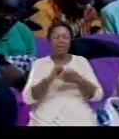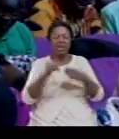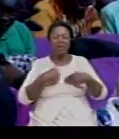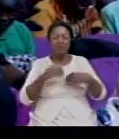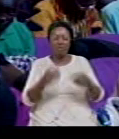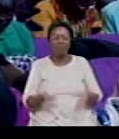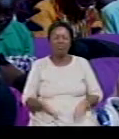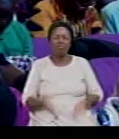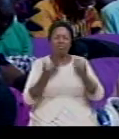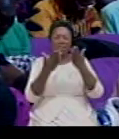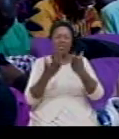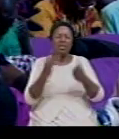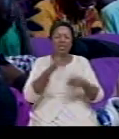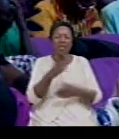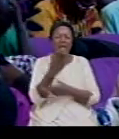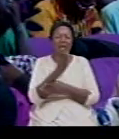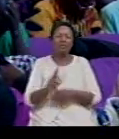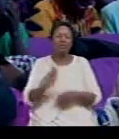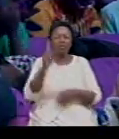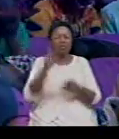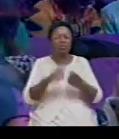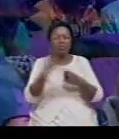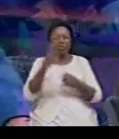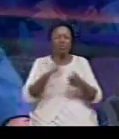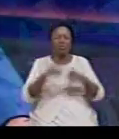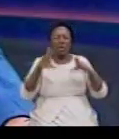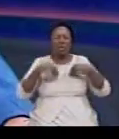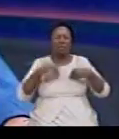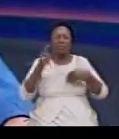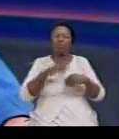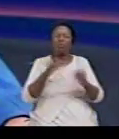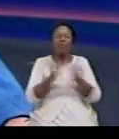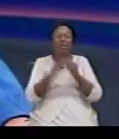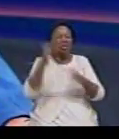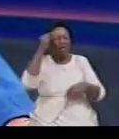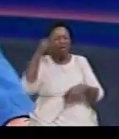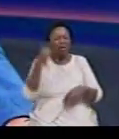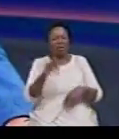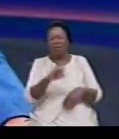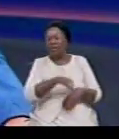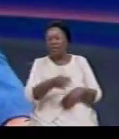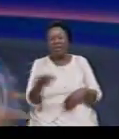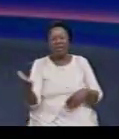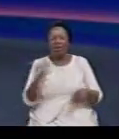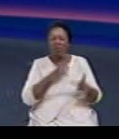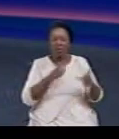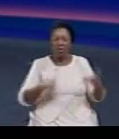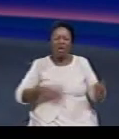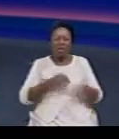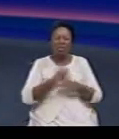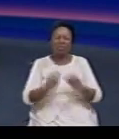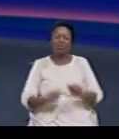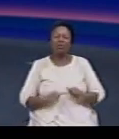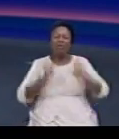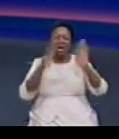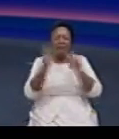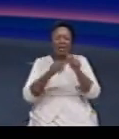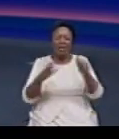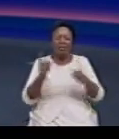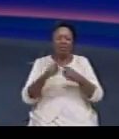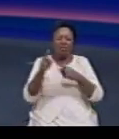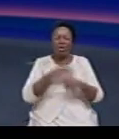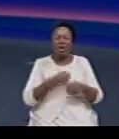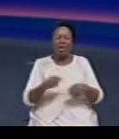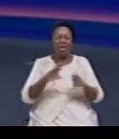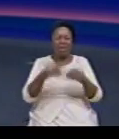you unreservedly. And they're going to love you now with all their heart, all their soul, all their mind. And they believe in